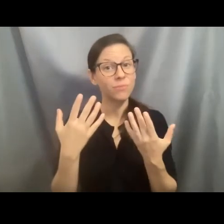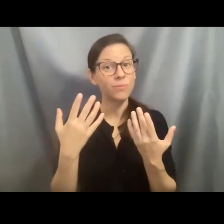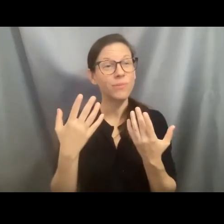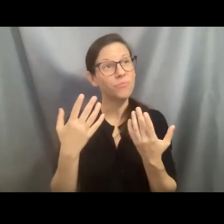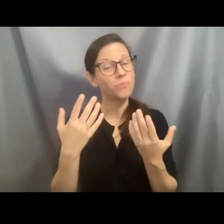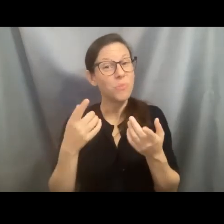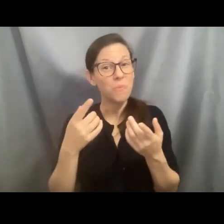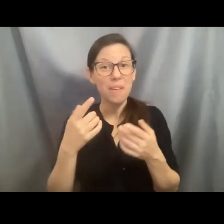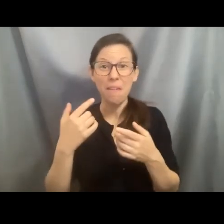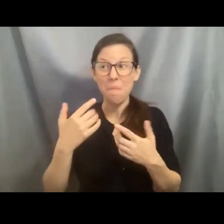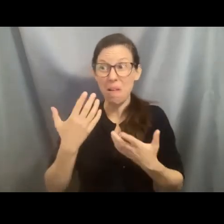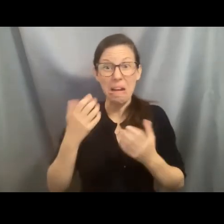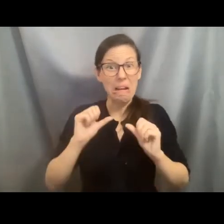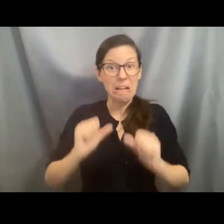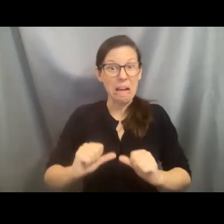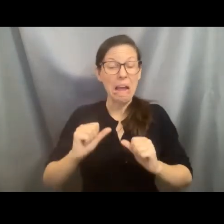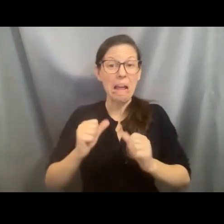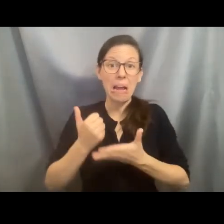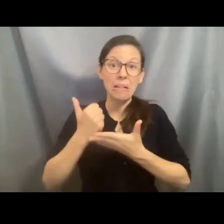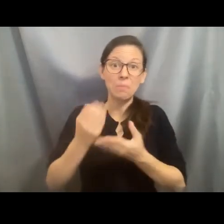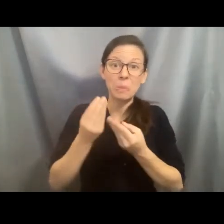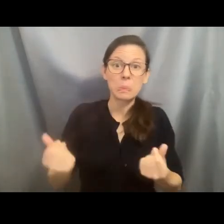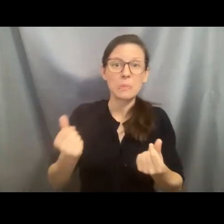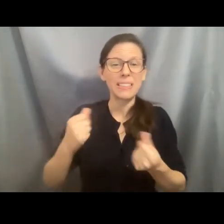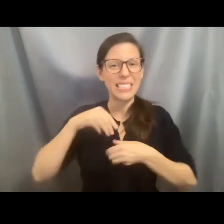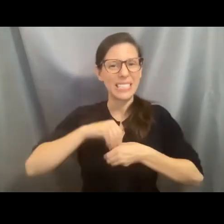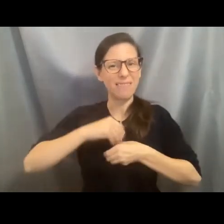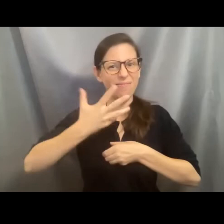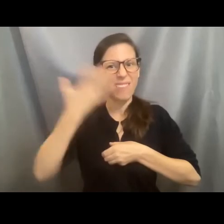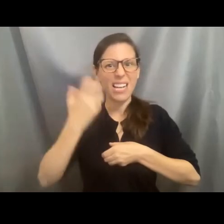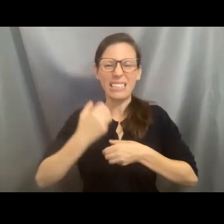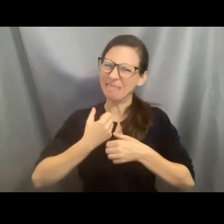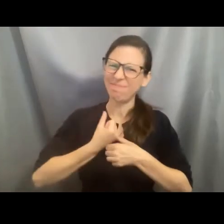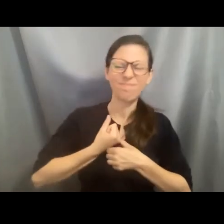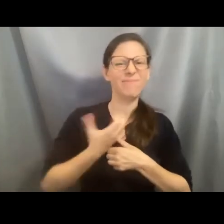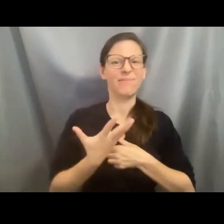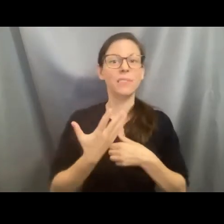release that rage that you're feeling in the moment, and